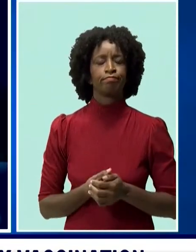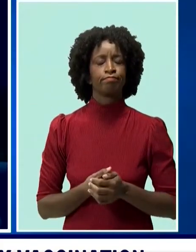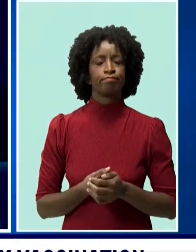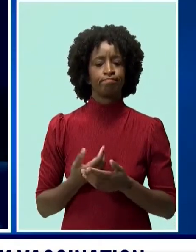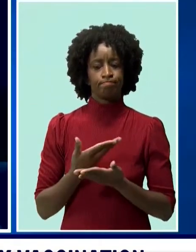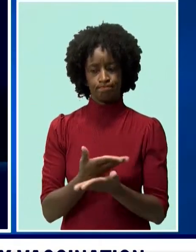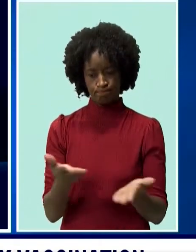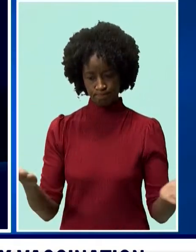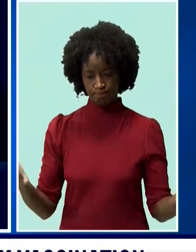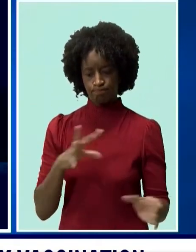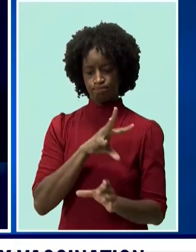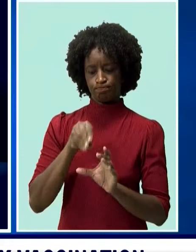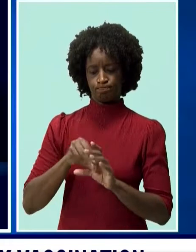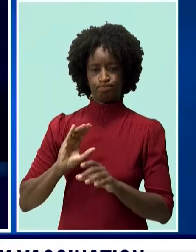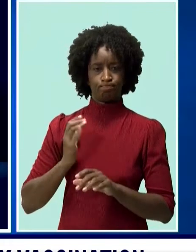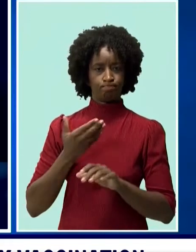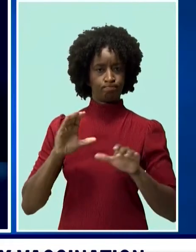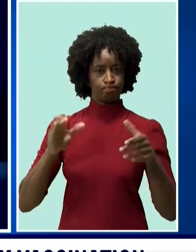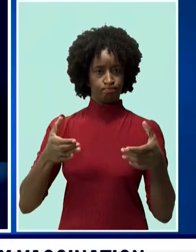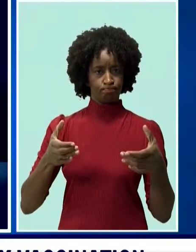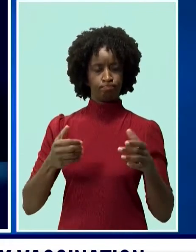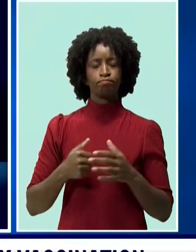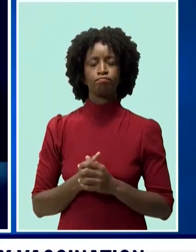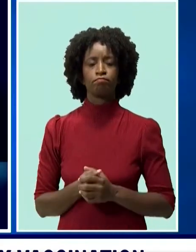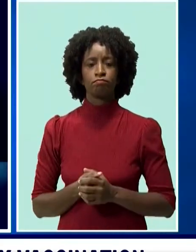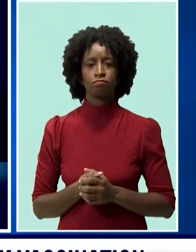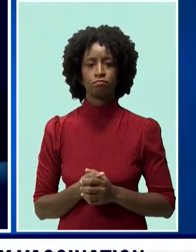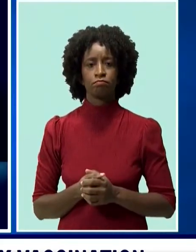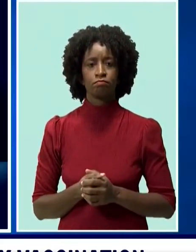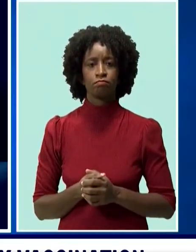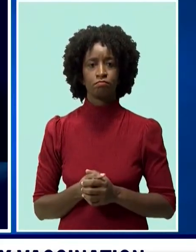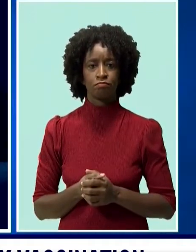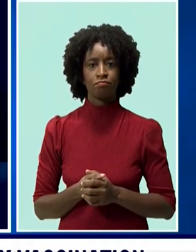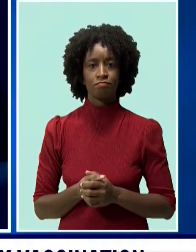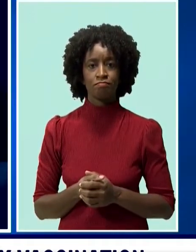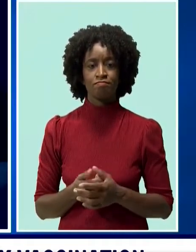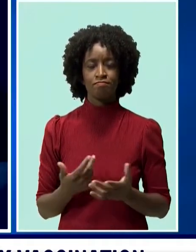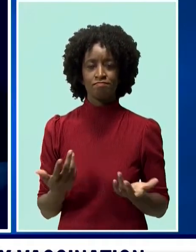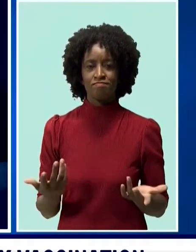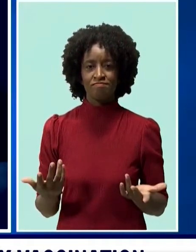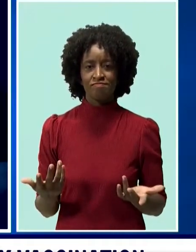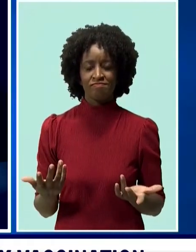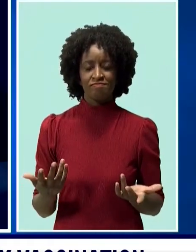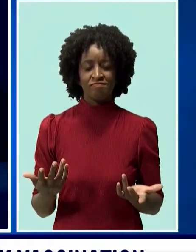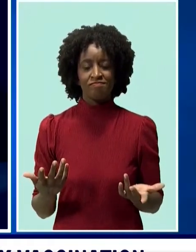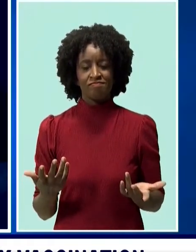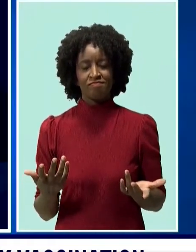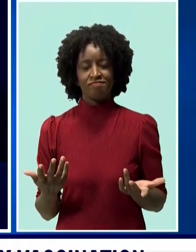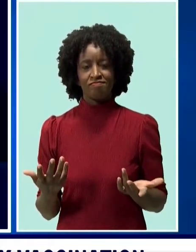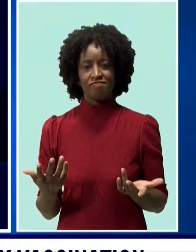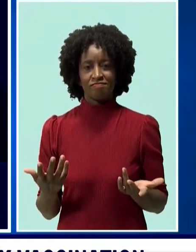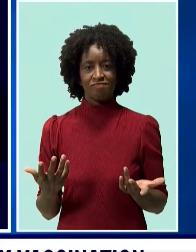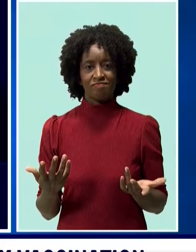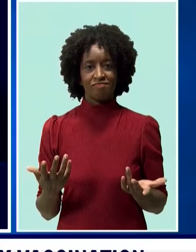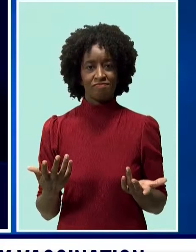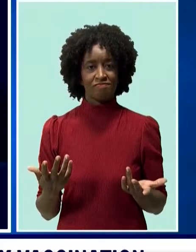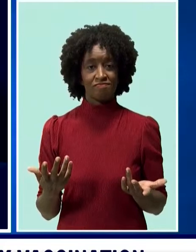the wicket or the batting, you know how good I is with cricket when I start like that. Straight